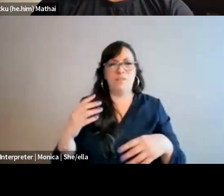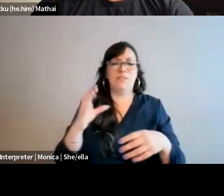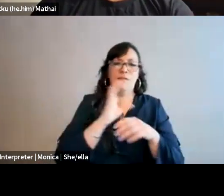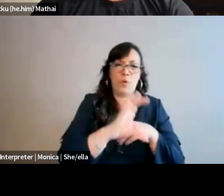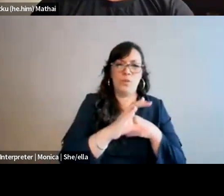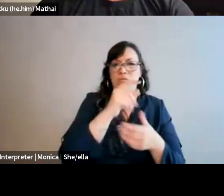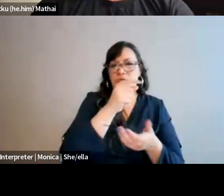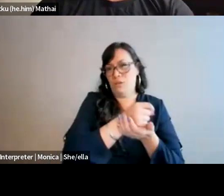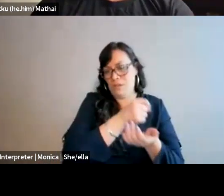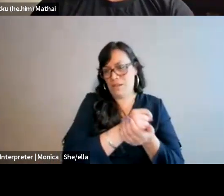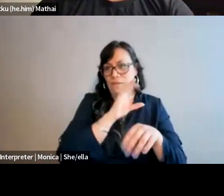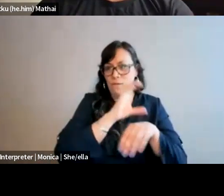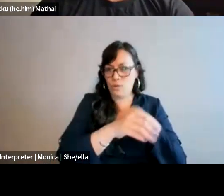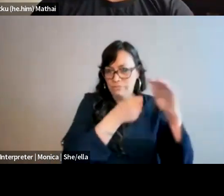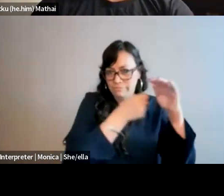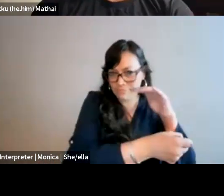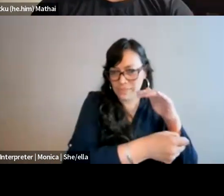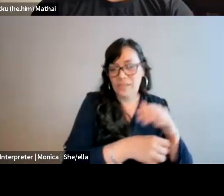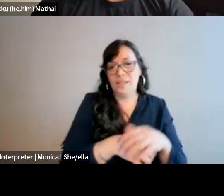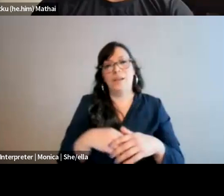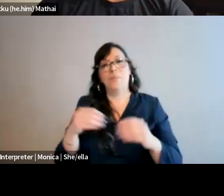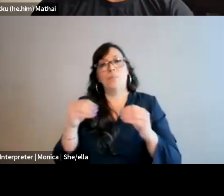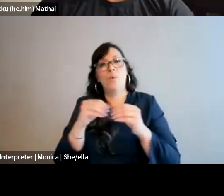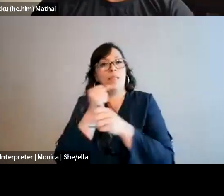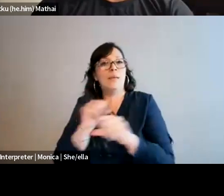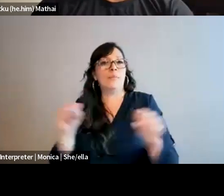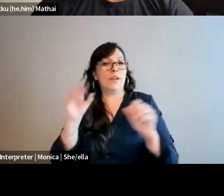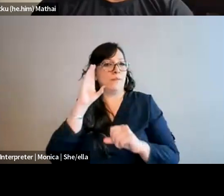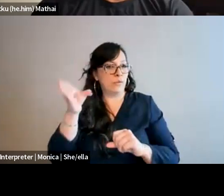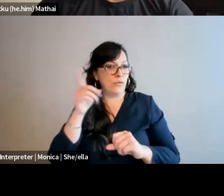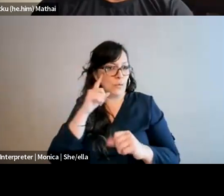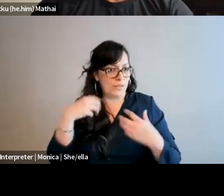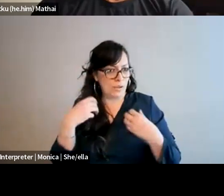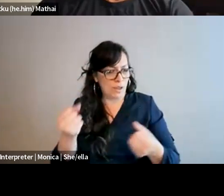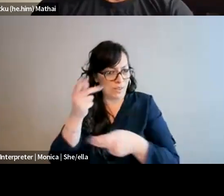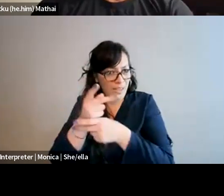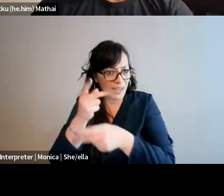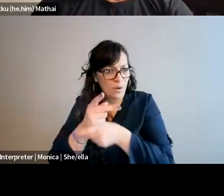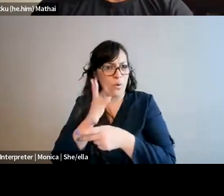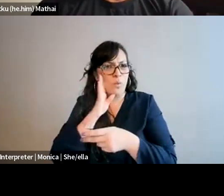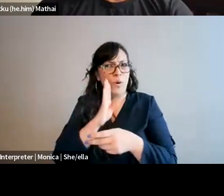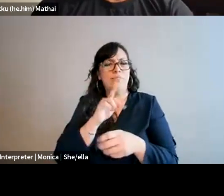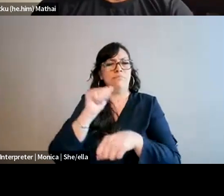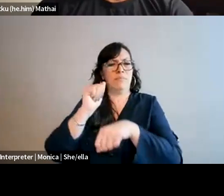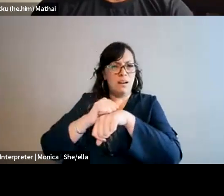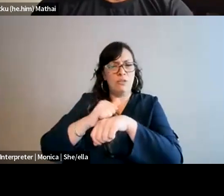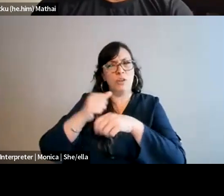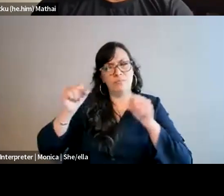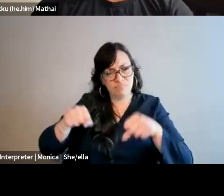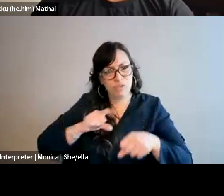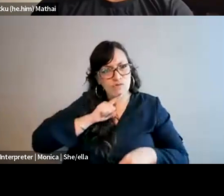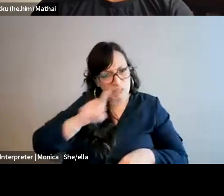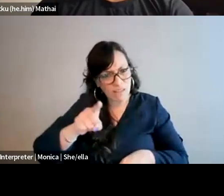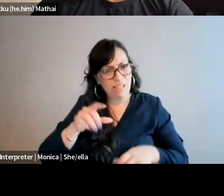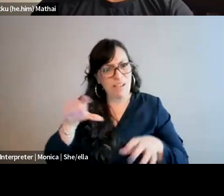more liberated future for mental health care? And what concrete actions can we all take to